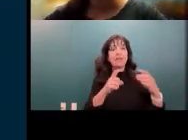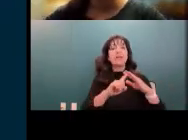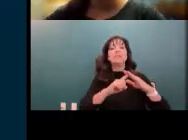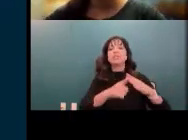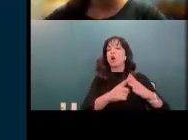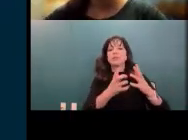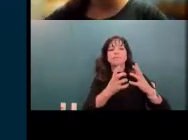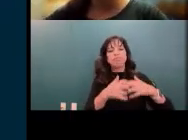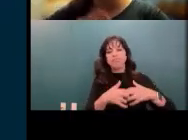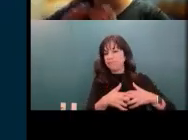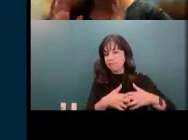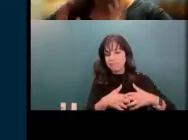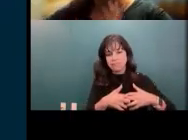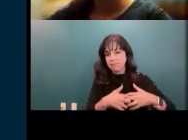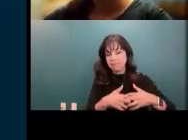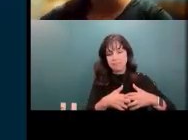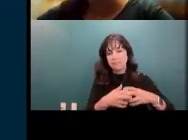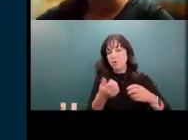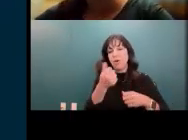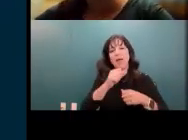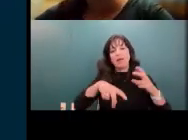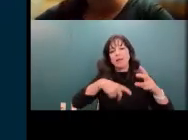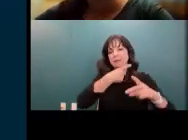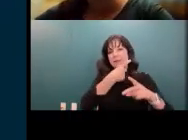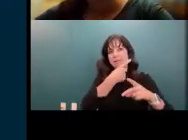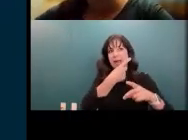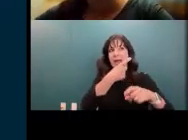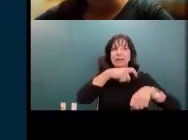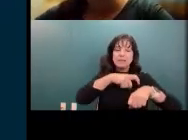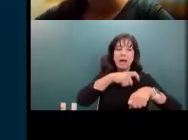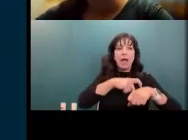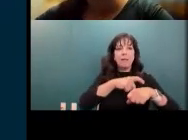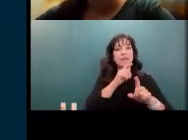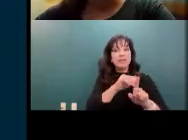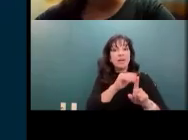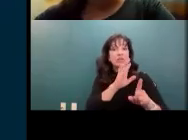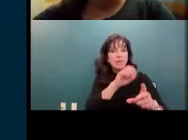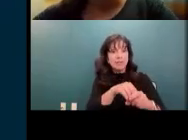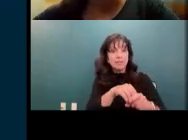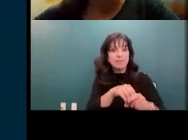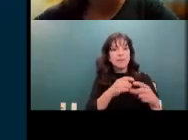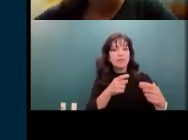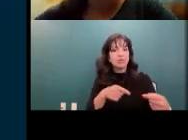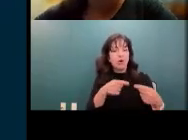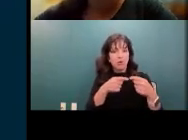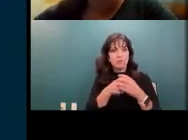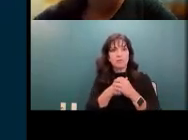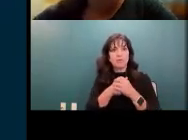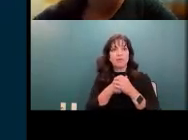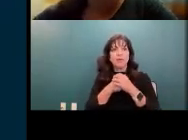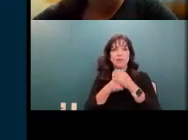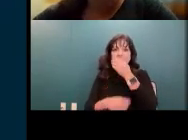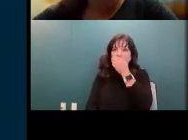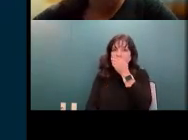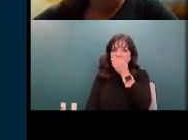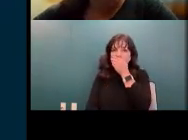meltdown. So just anytime he's prompted to participate, he has kind of some troubles there.